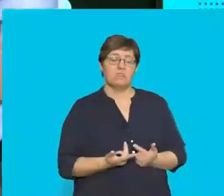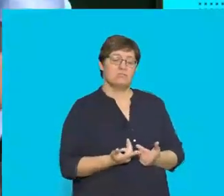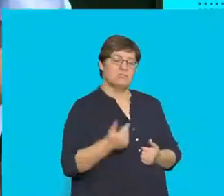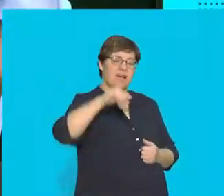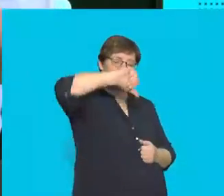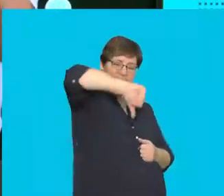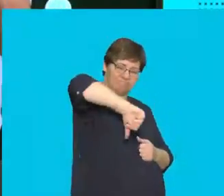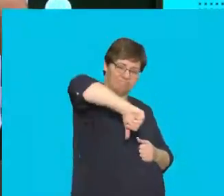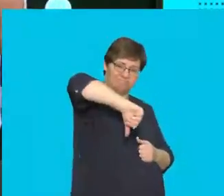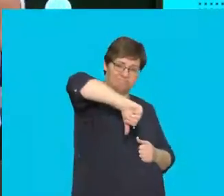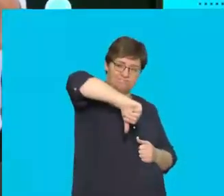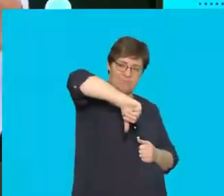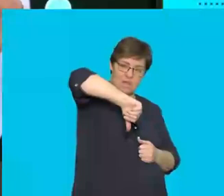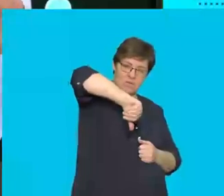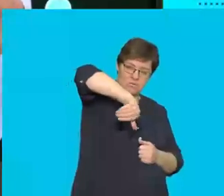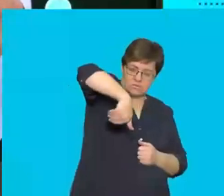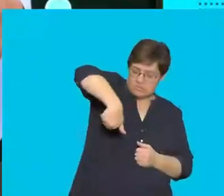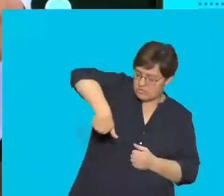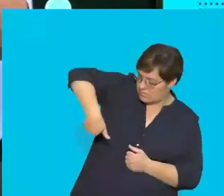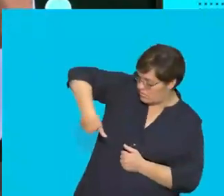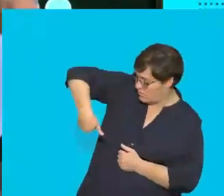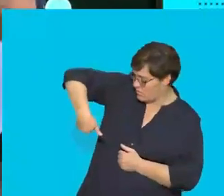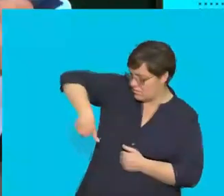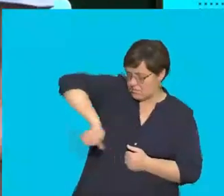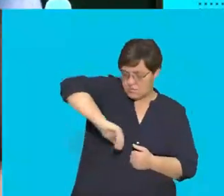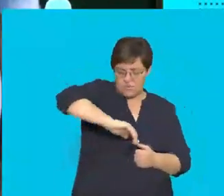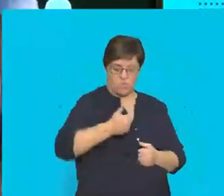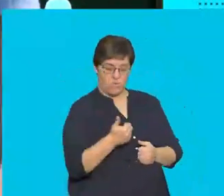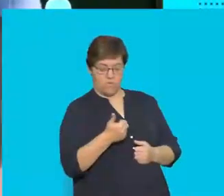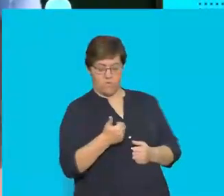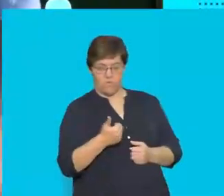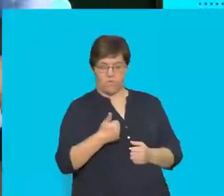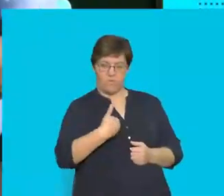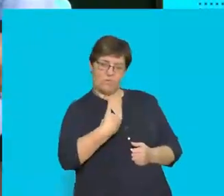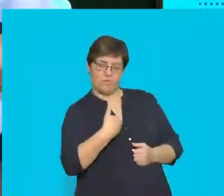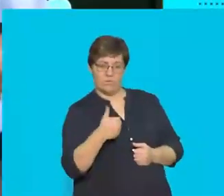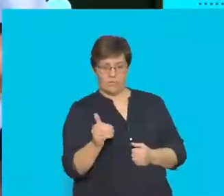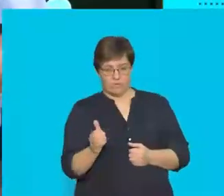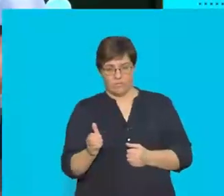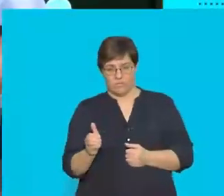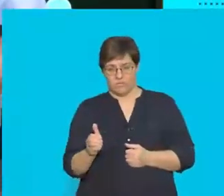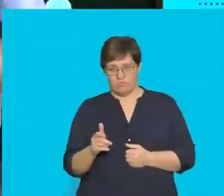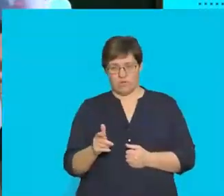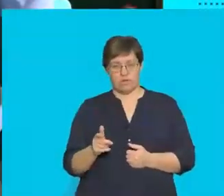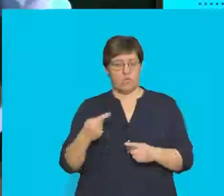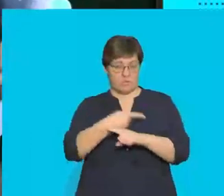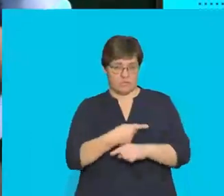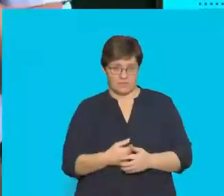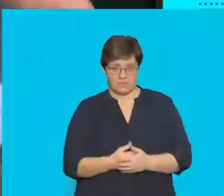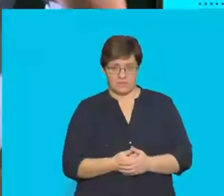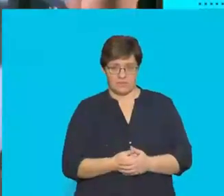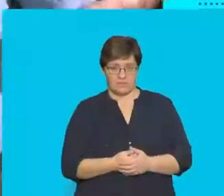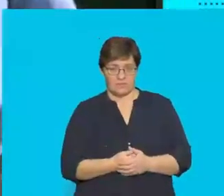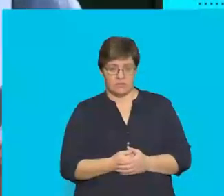are coming out, and on this side the field lines are coming in. Whereas if I turn it around, it will be exactly the opposite. Now,